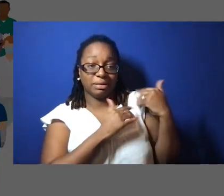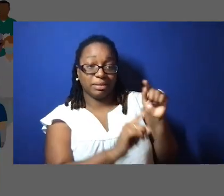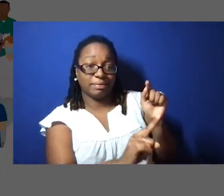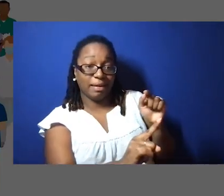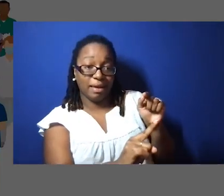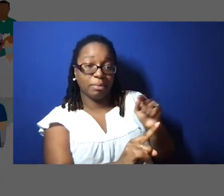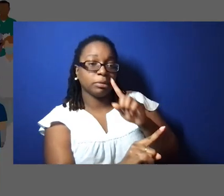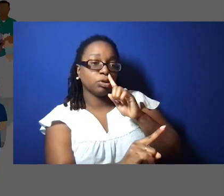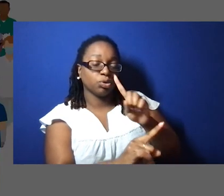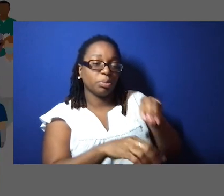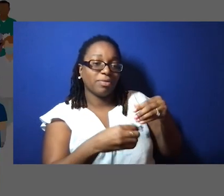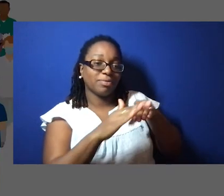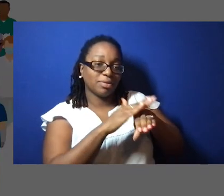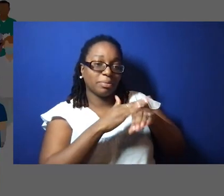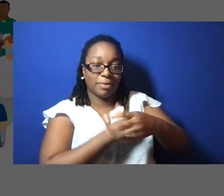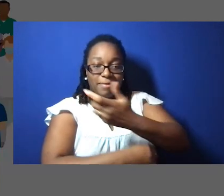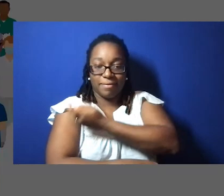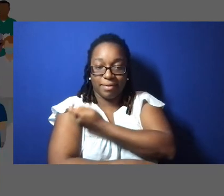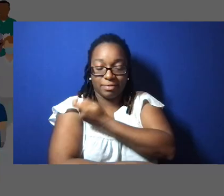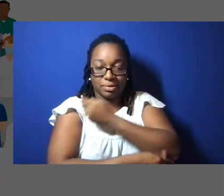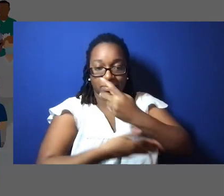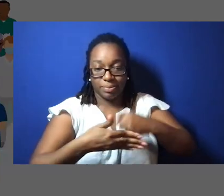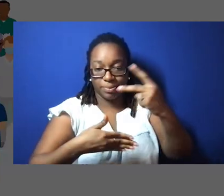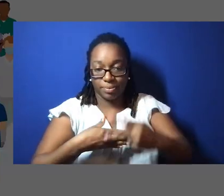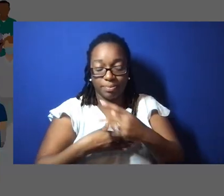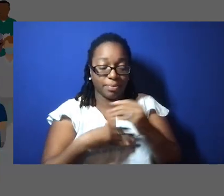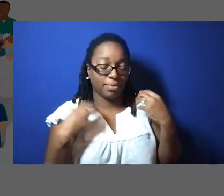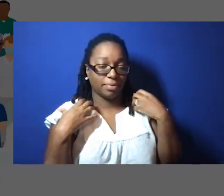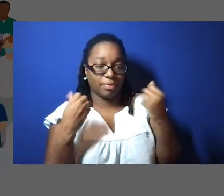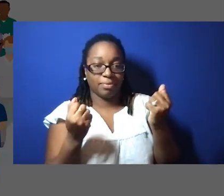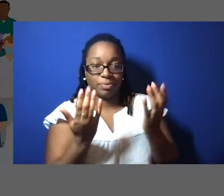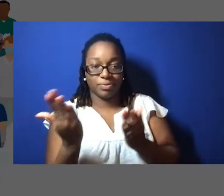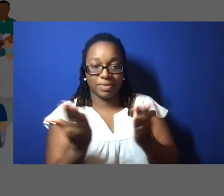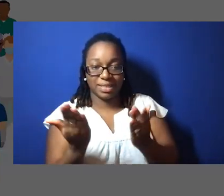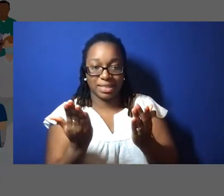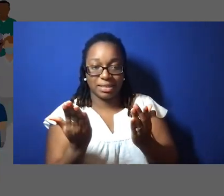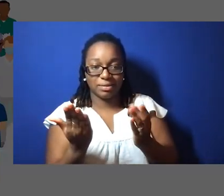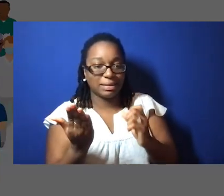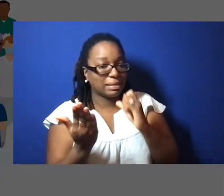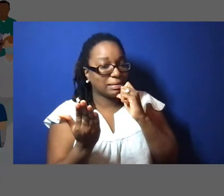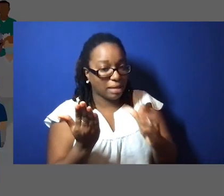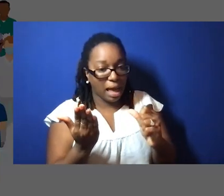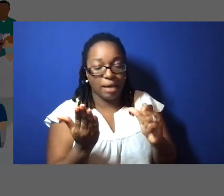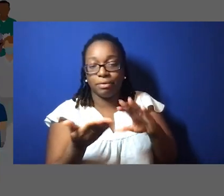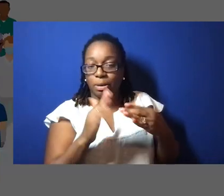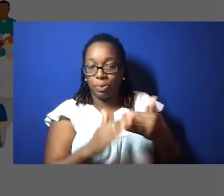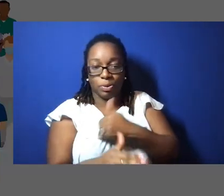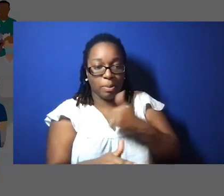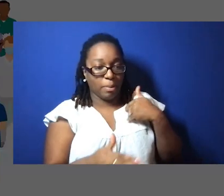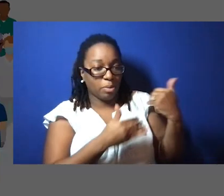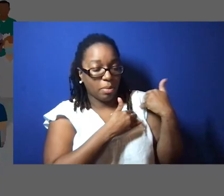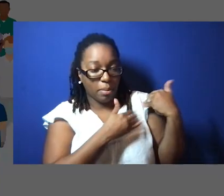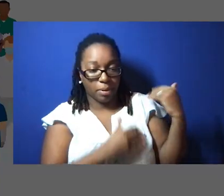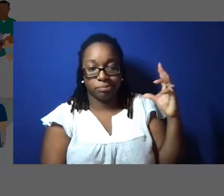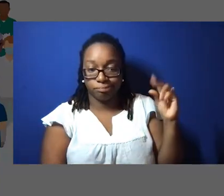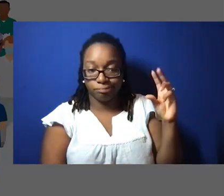the providers to create accessible vaccine programs and health services. It is not the responsibility